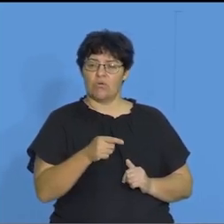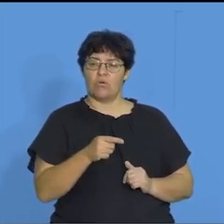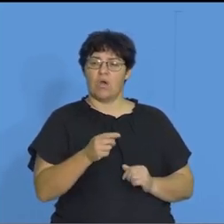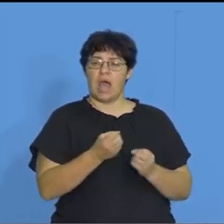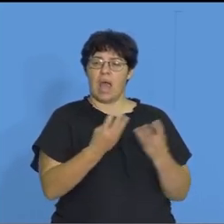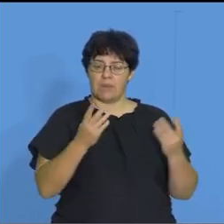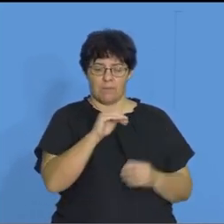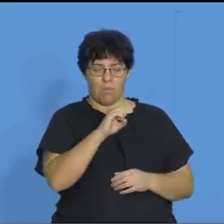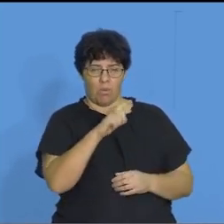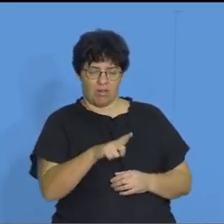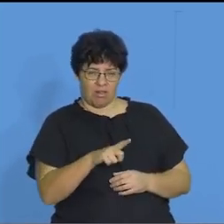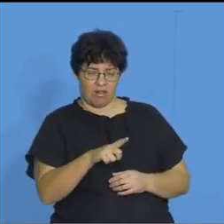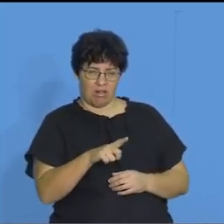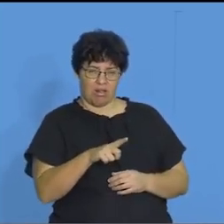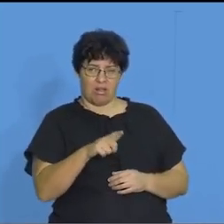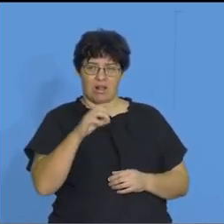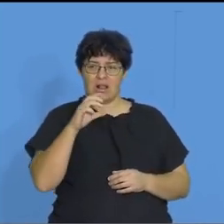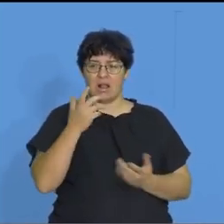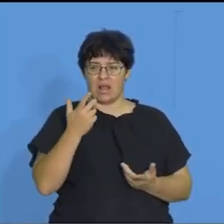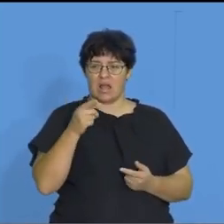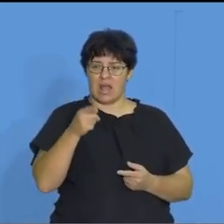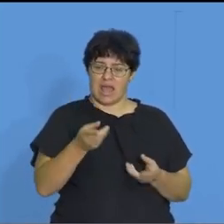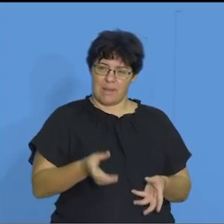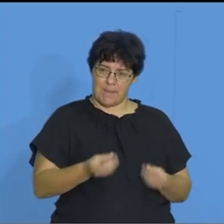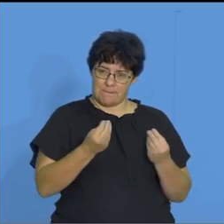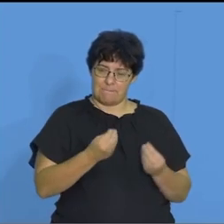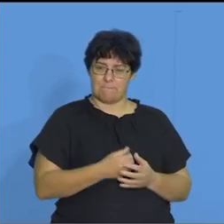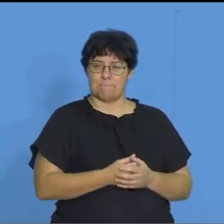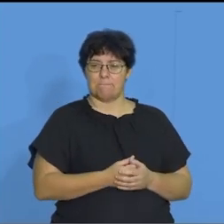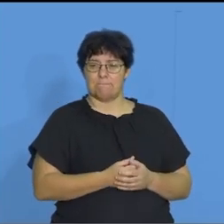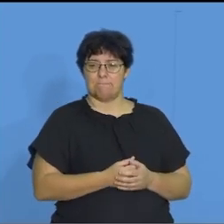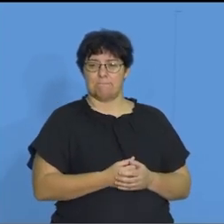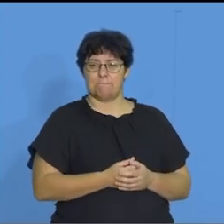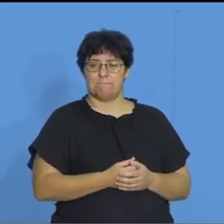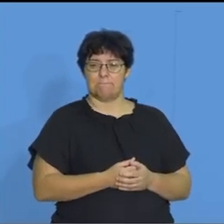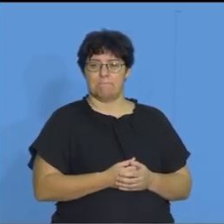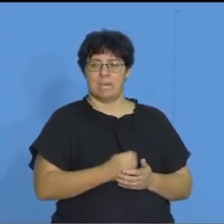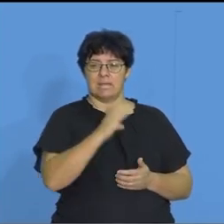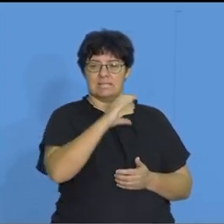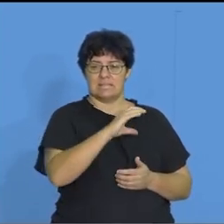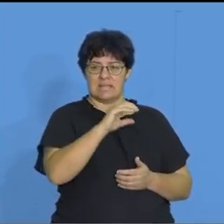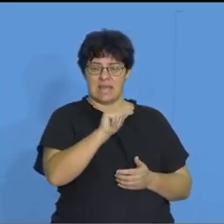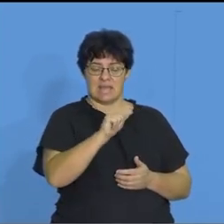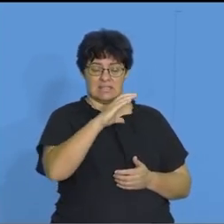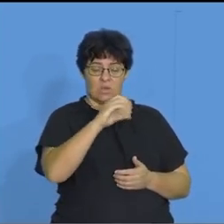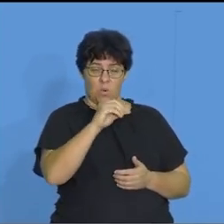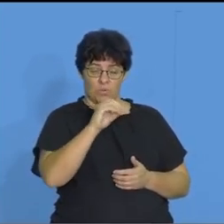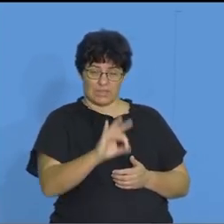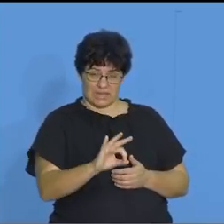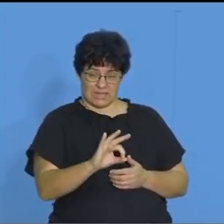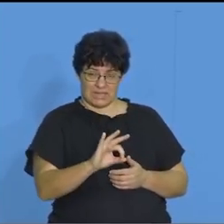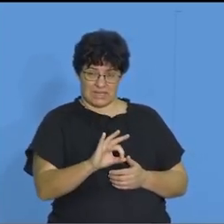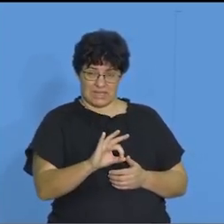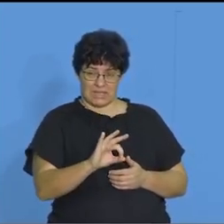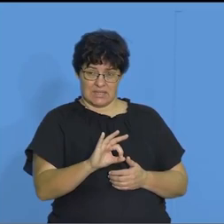calcium carbonate are present in 50 grams. So now the moles of calcium carbonate present in 50